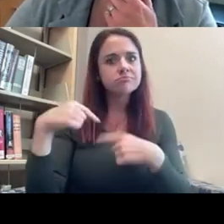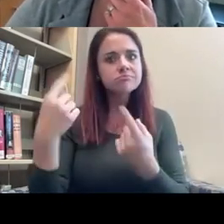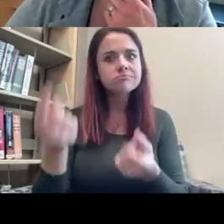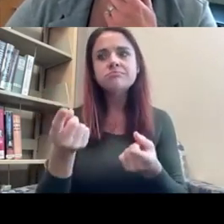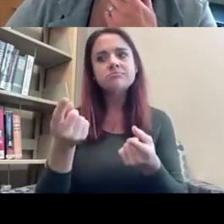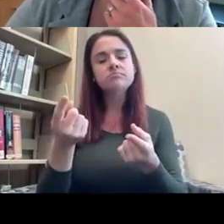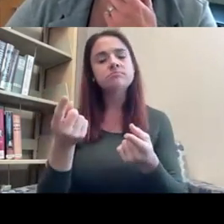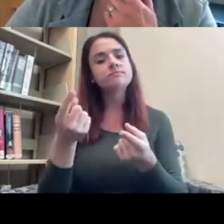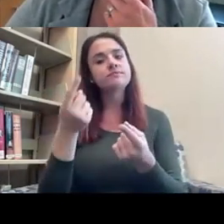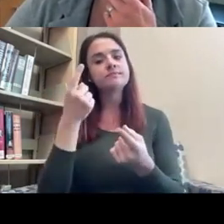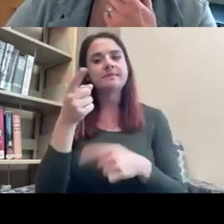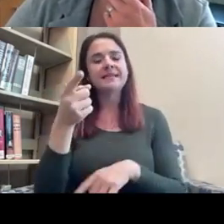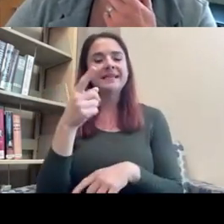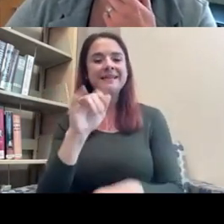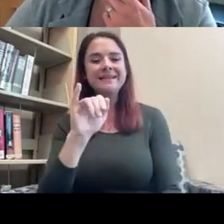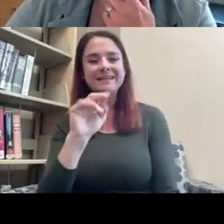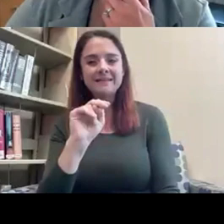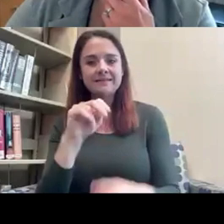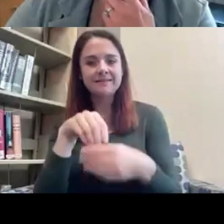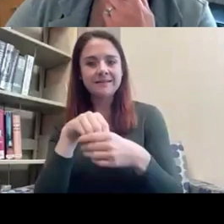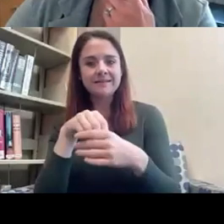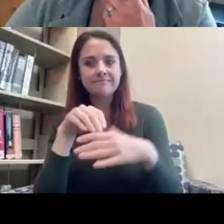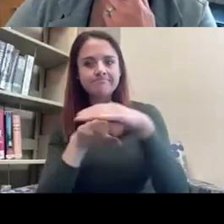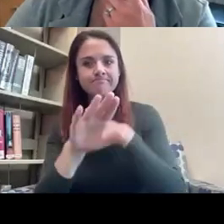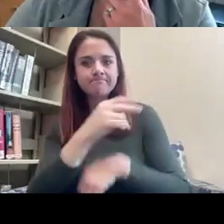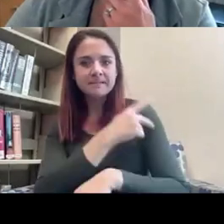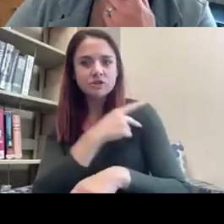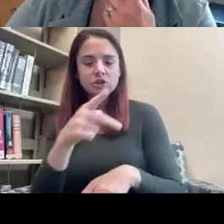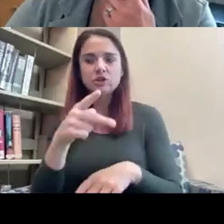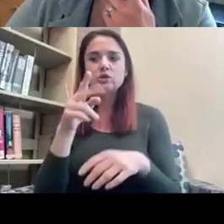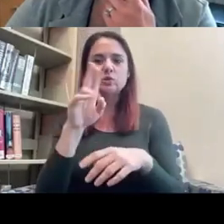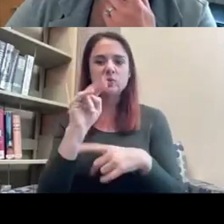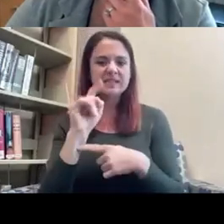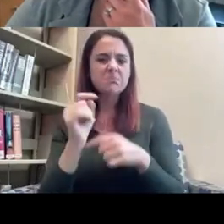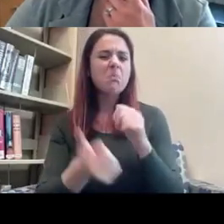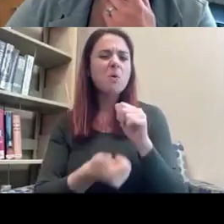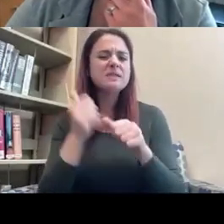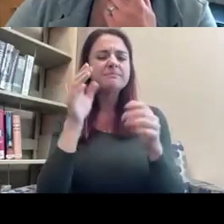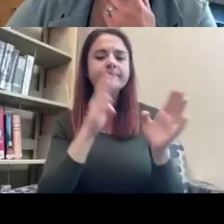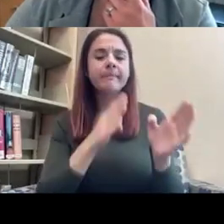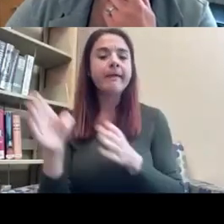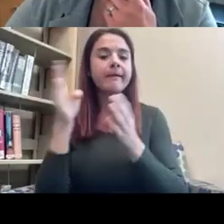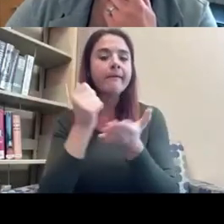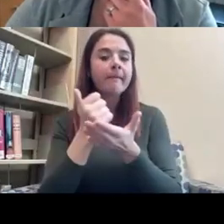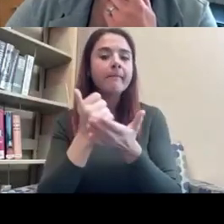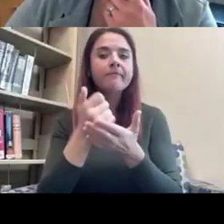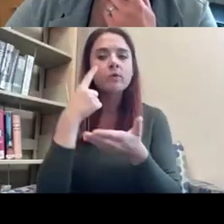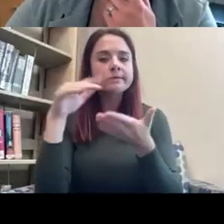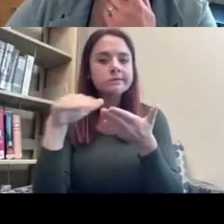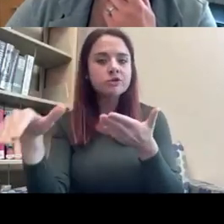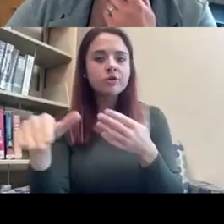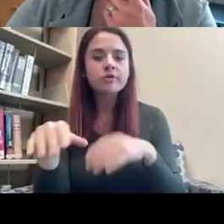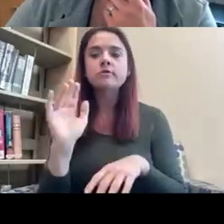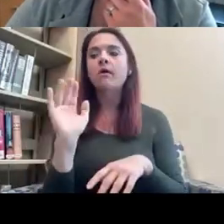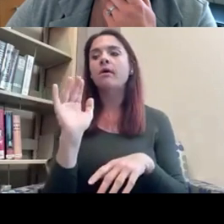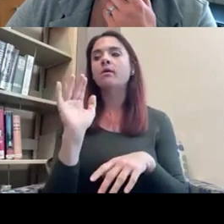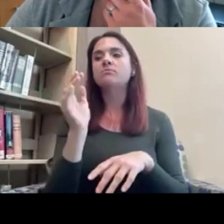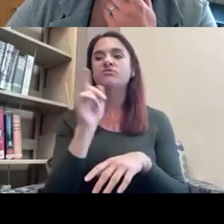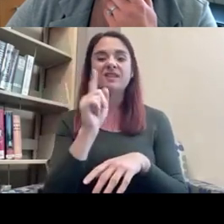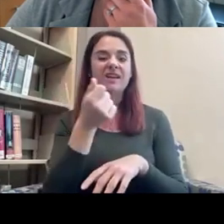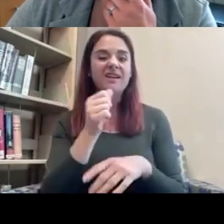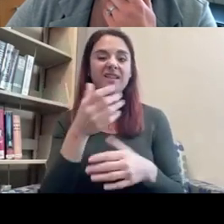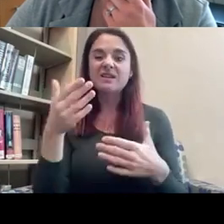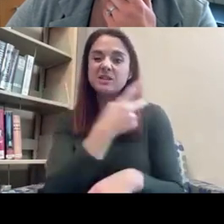our inpatient units, primarily in discharge planning, but anything that our patients